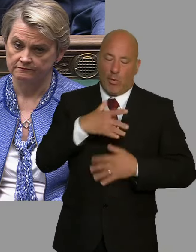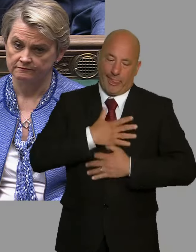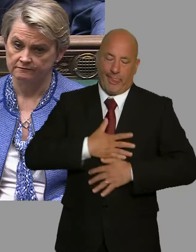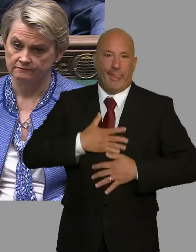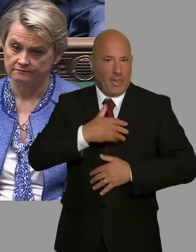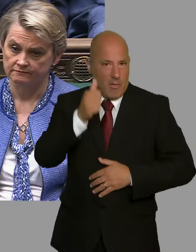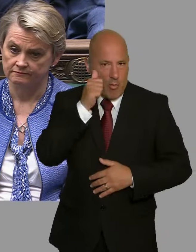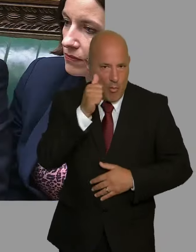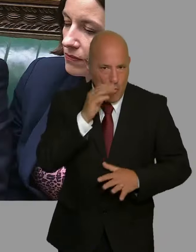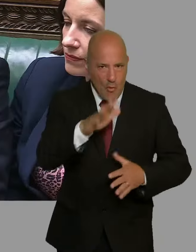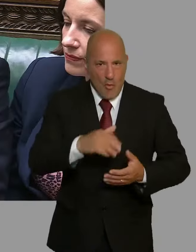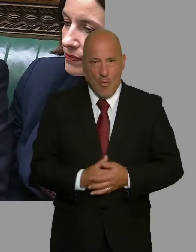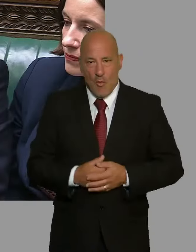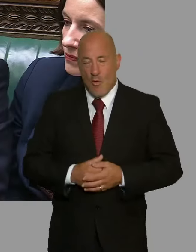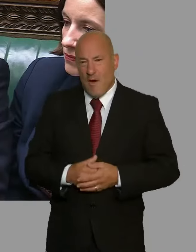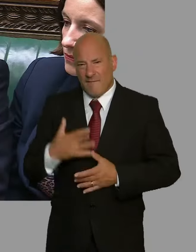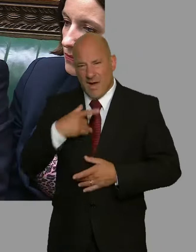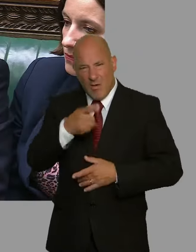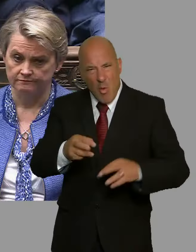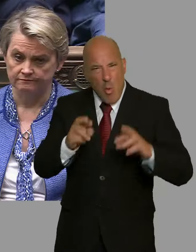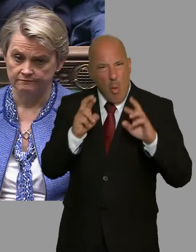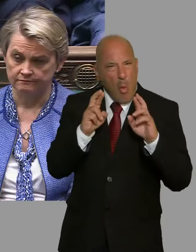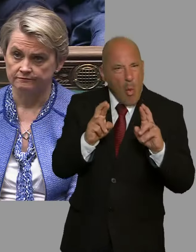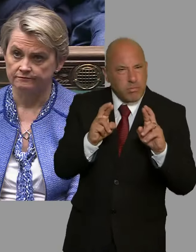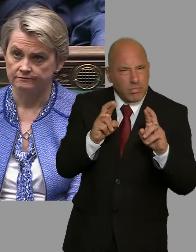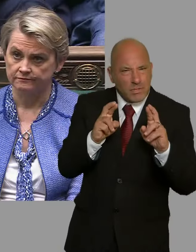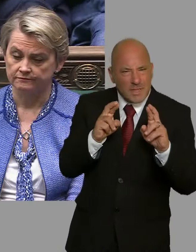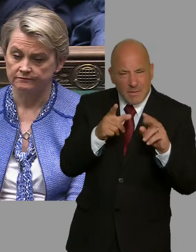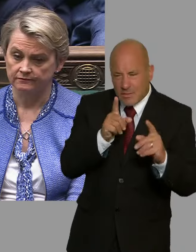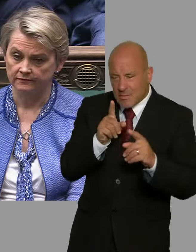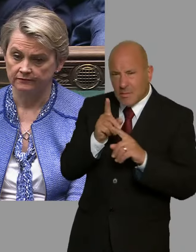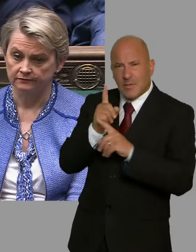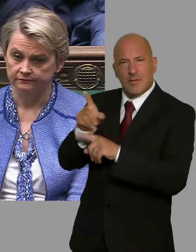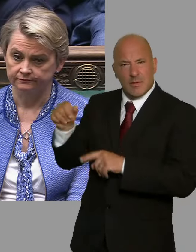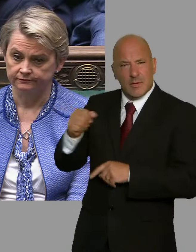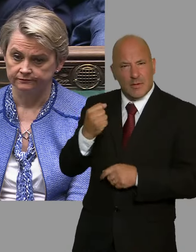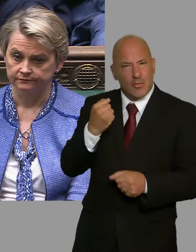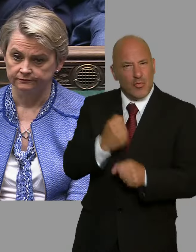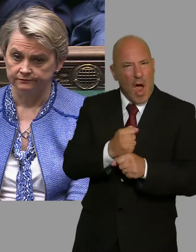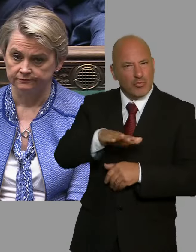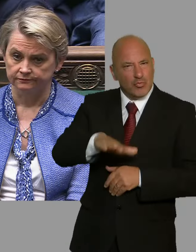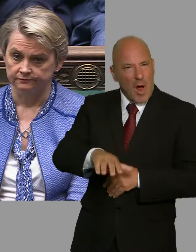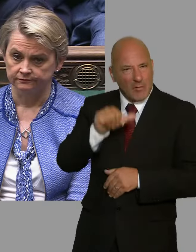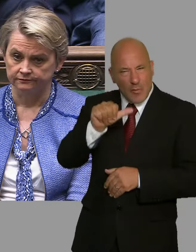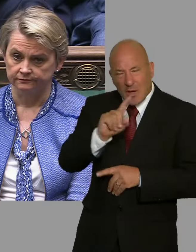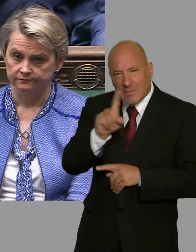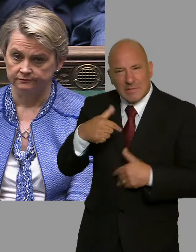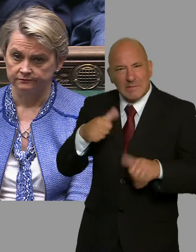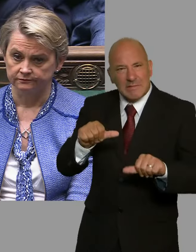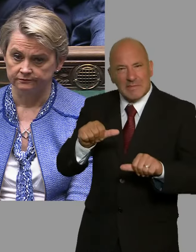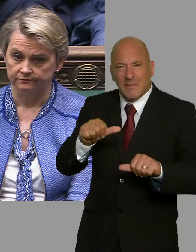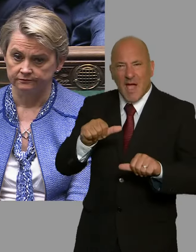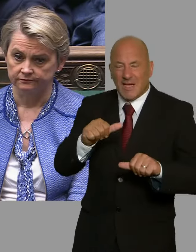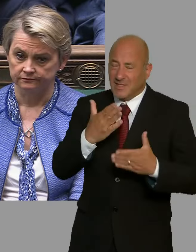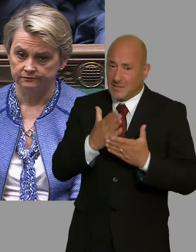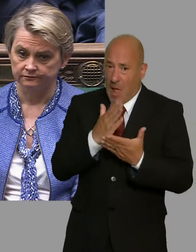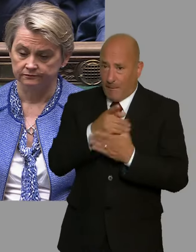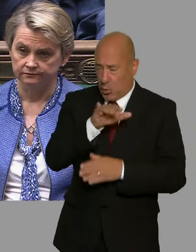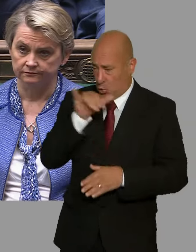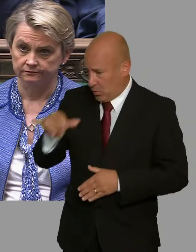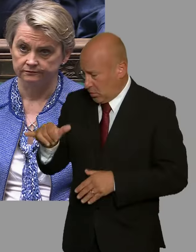raised it, including the Foreign Secretary, on numerous occasions with their counterparts both in China and Hong Kong,